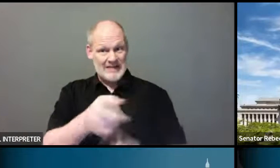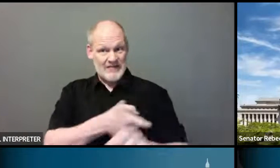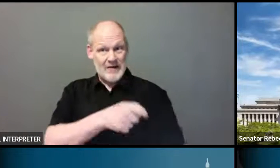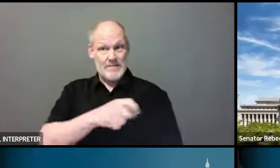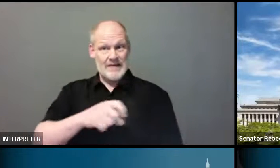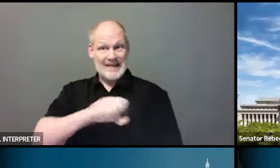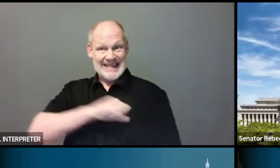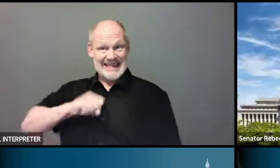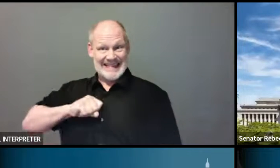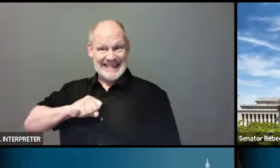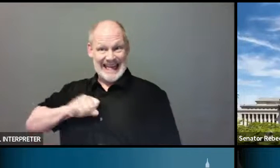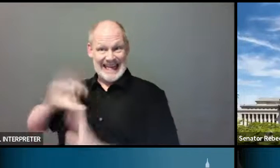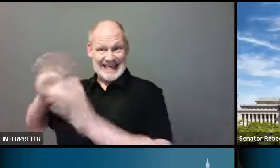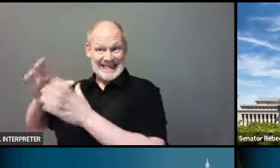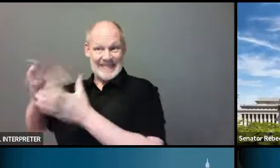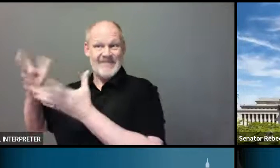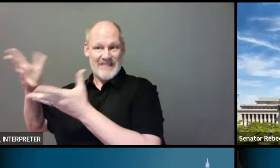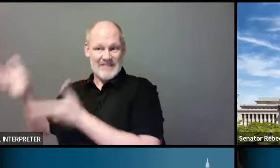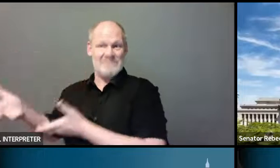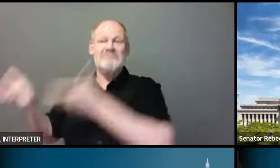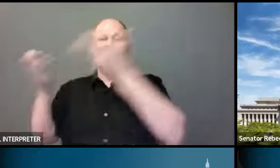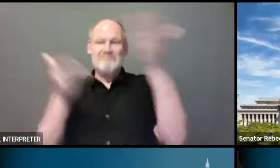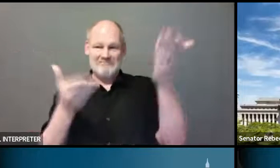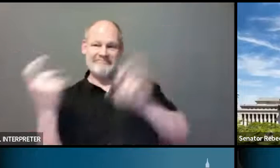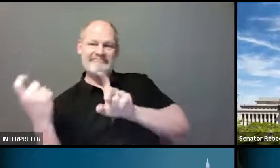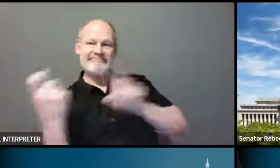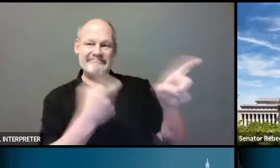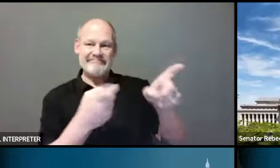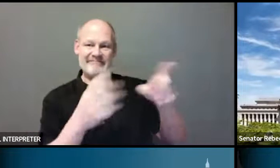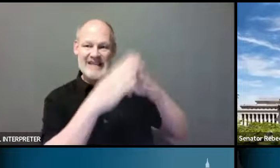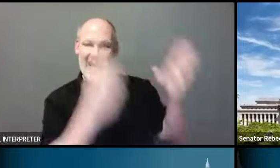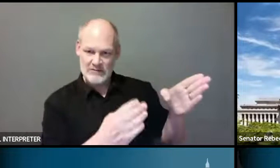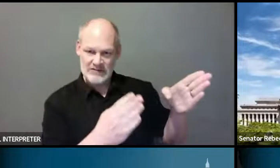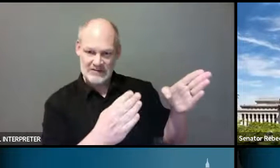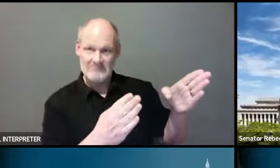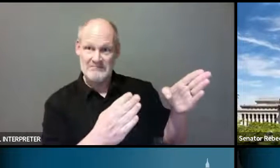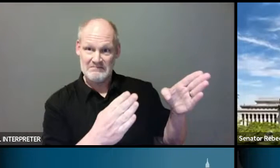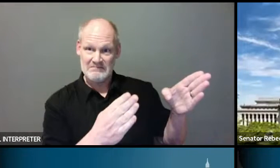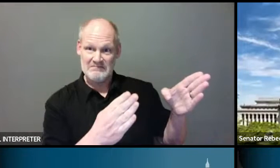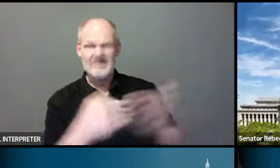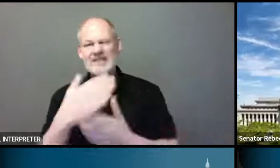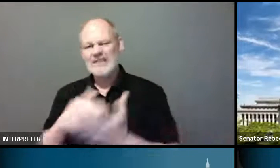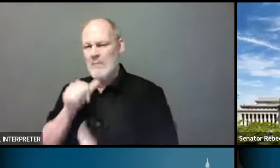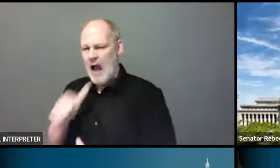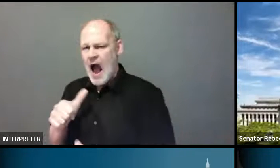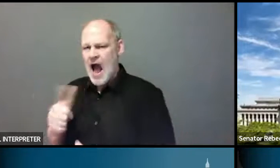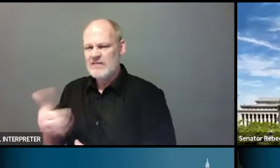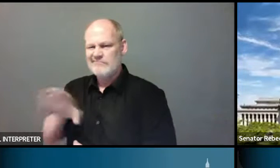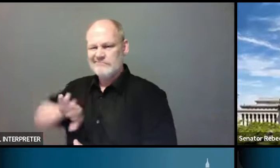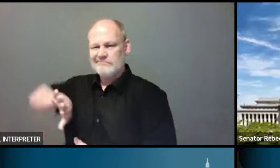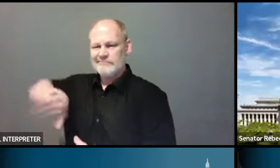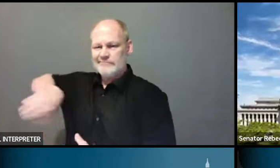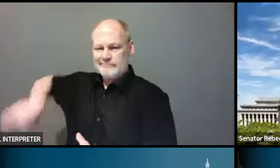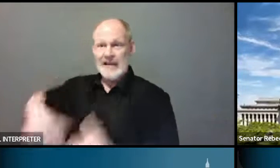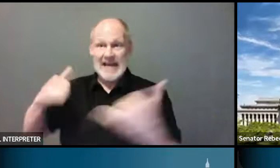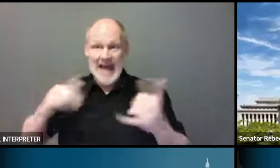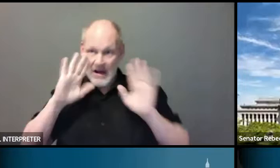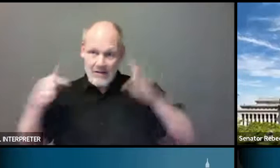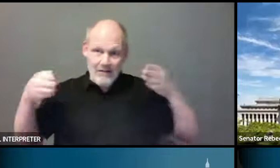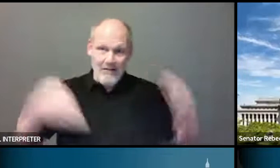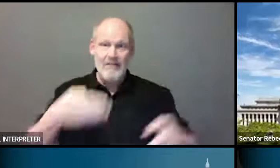or have not. And where we are now in committee hearing House bills